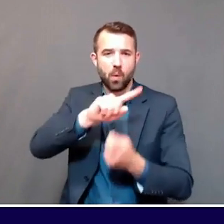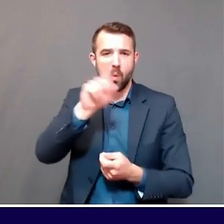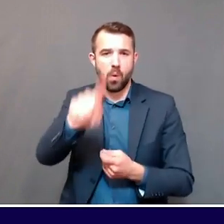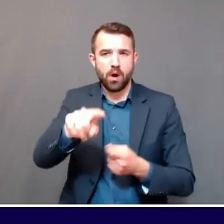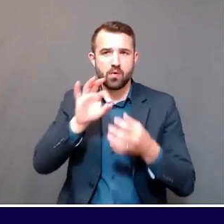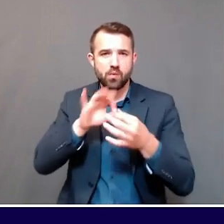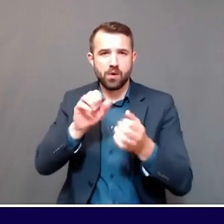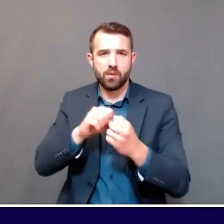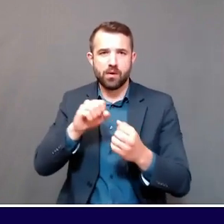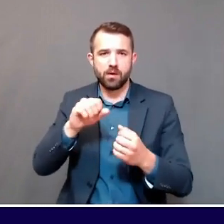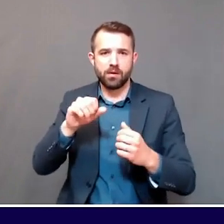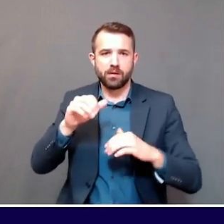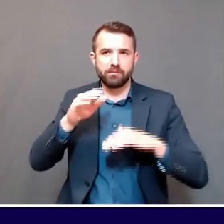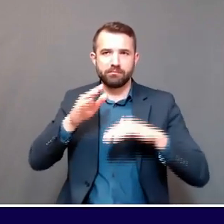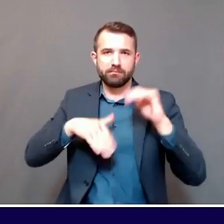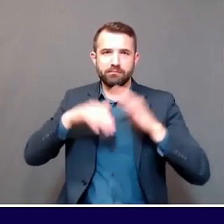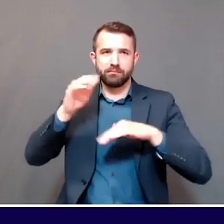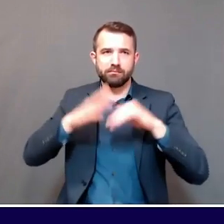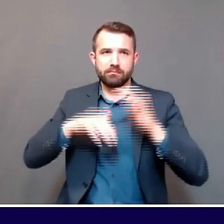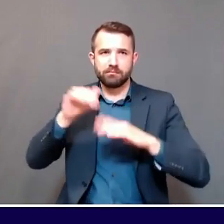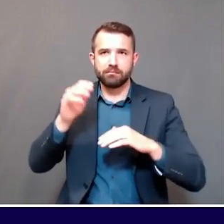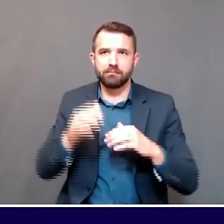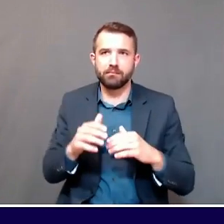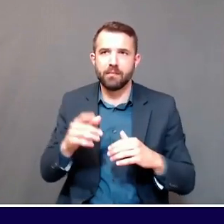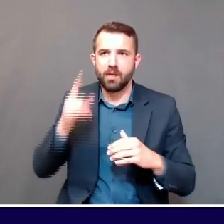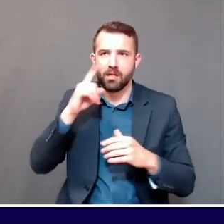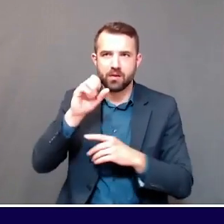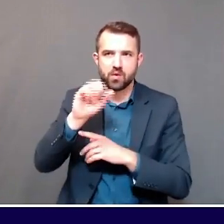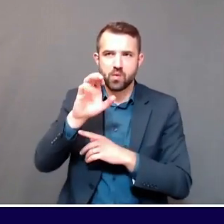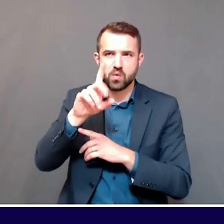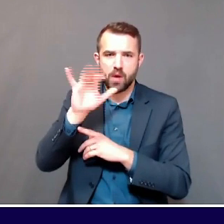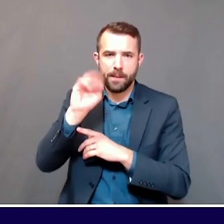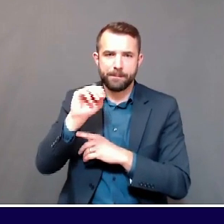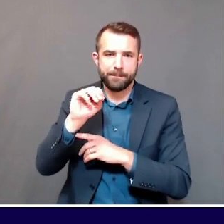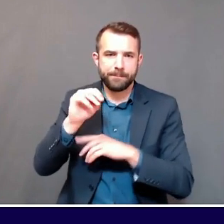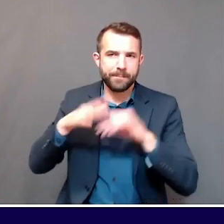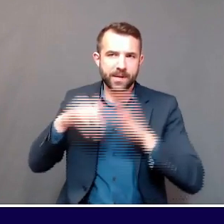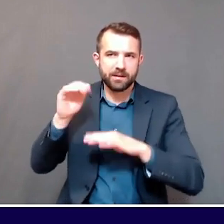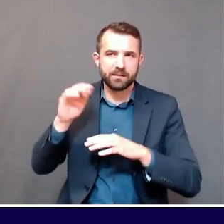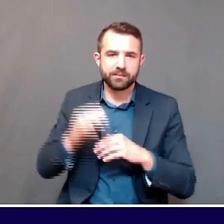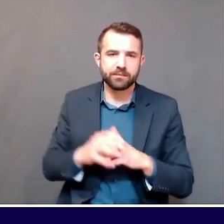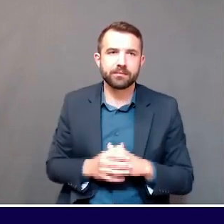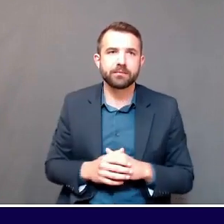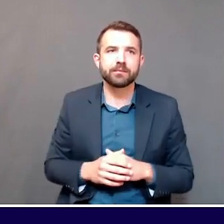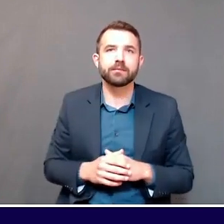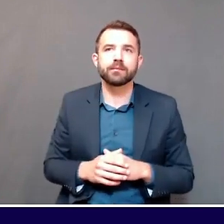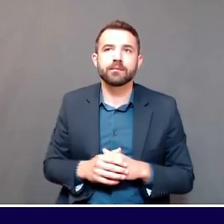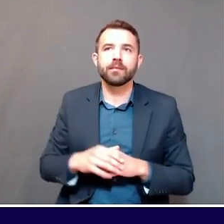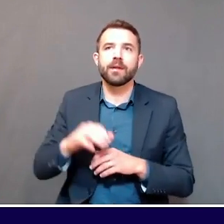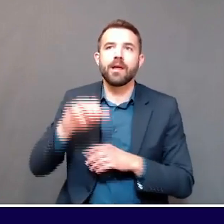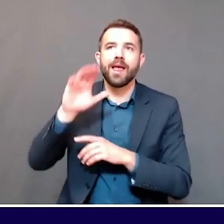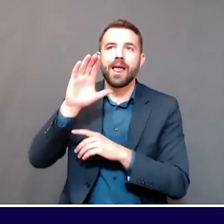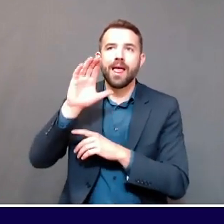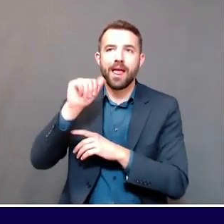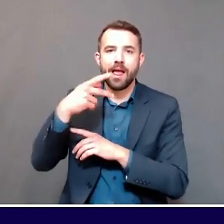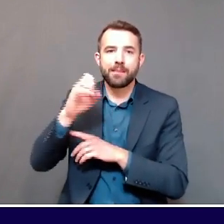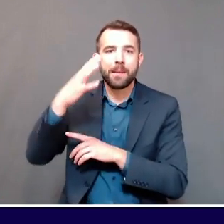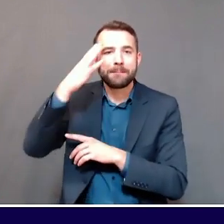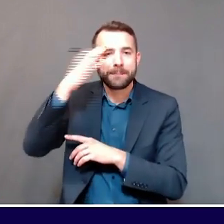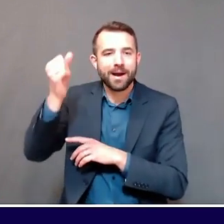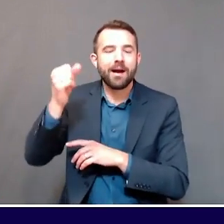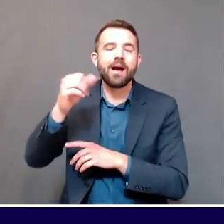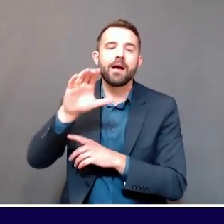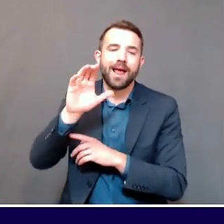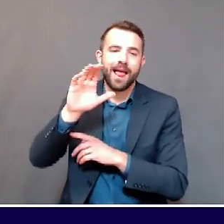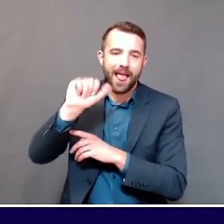question. Can you give us an update on the number of cases and deaths at the Cape Memory facility? I think yesterday you said there were